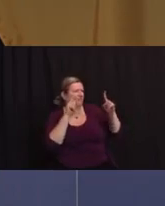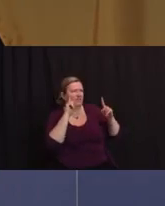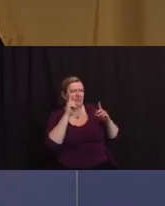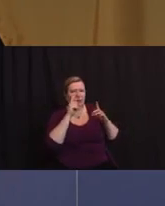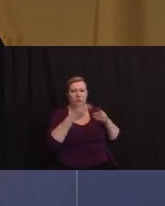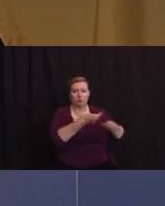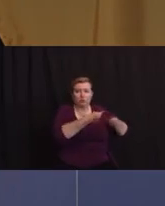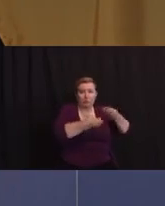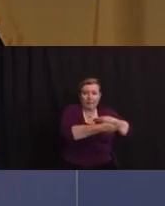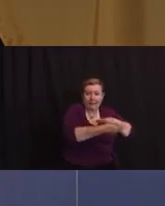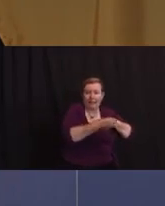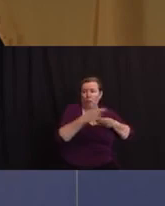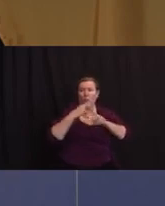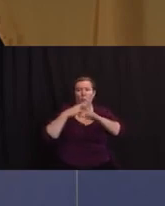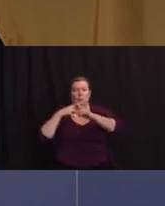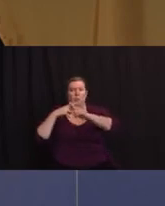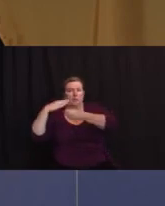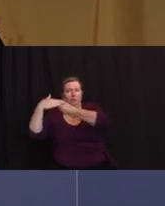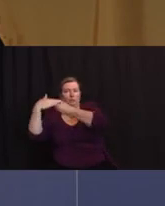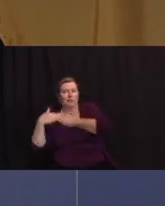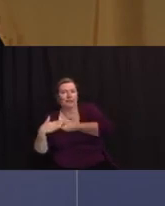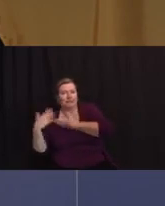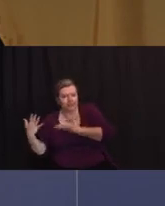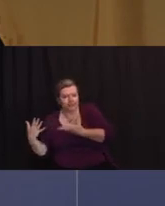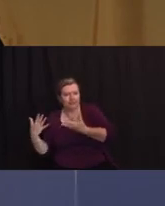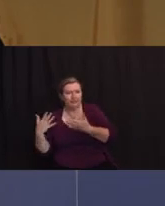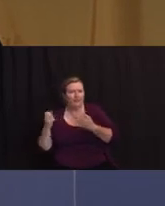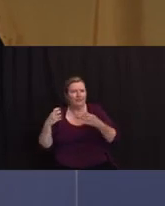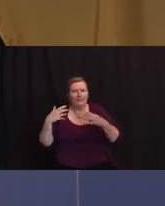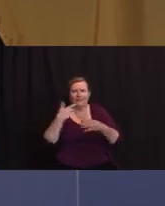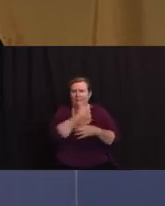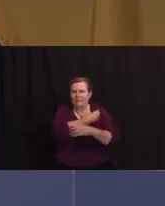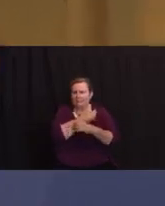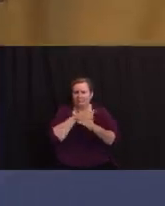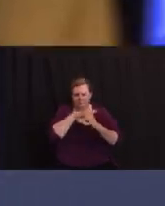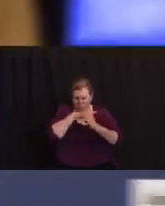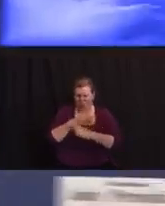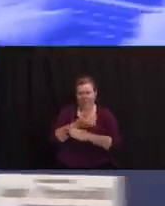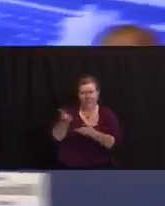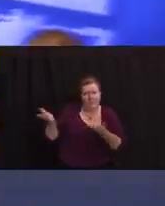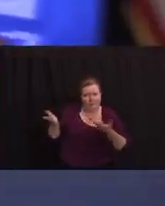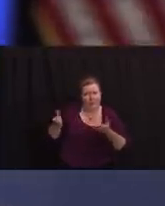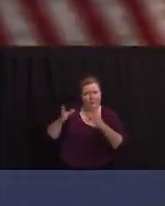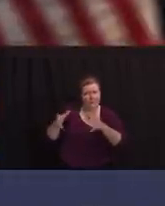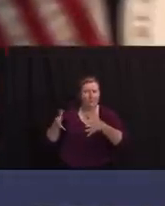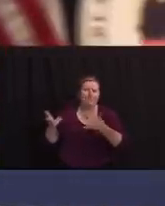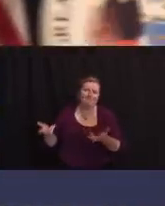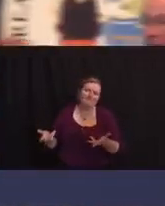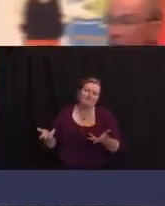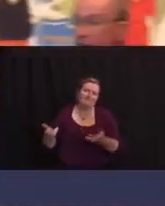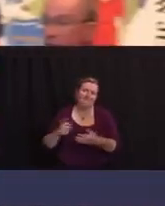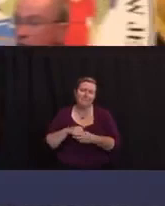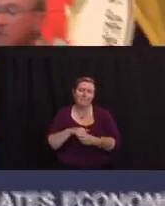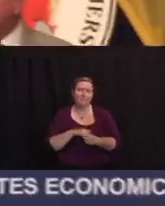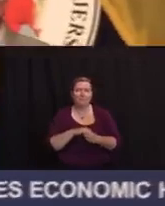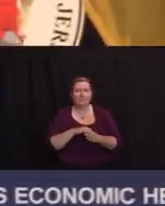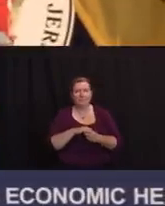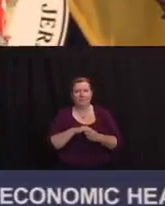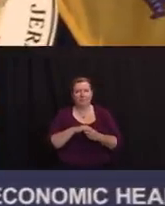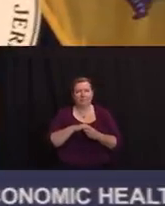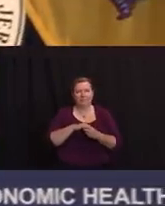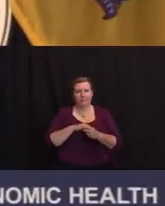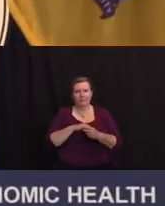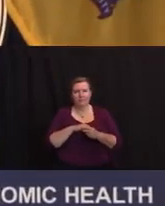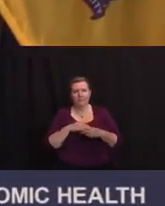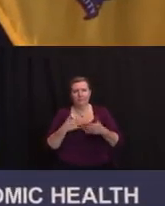more reason to encourage vaccination. Well said, and thank you for that. And thank you, Judy and Pat. We'll start over here with Elise.